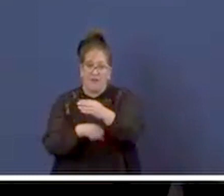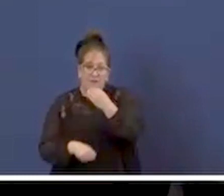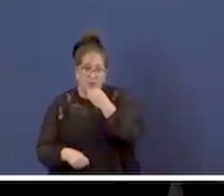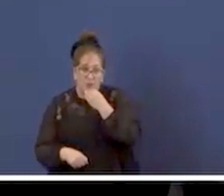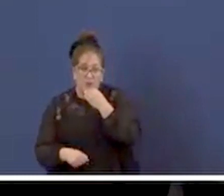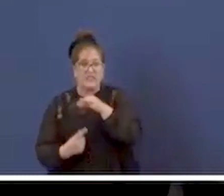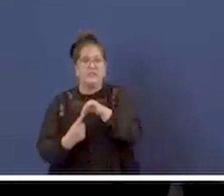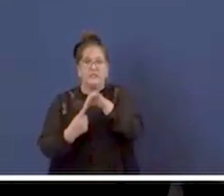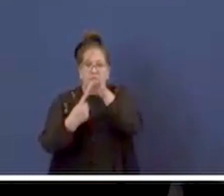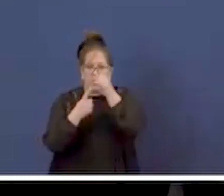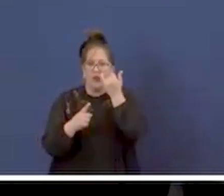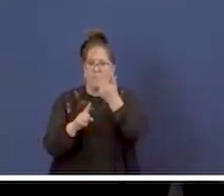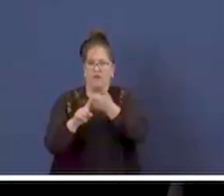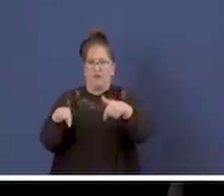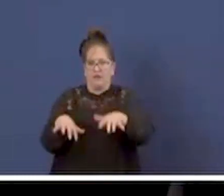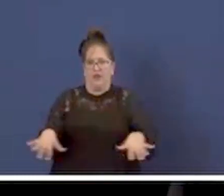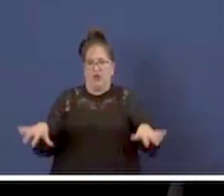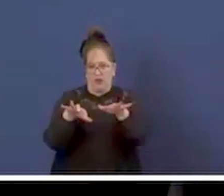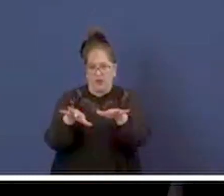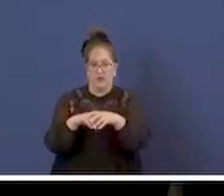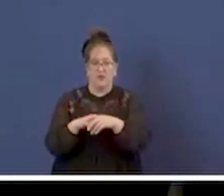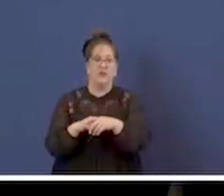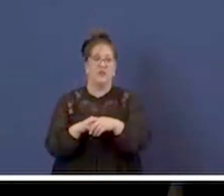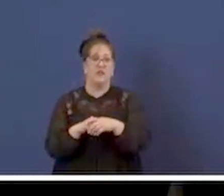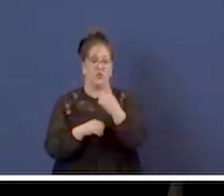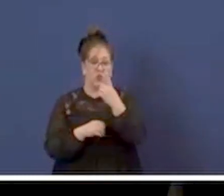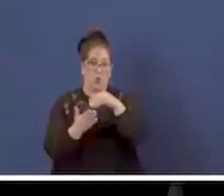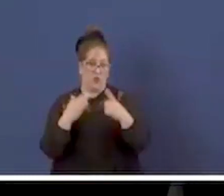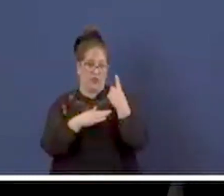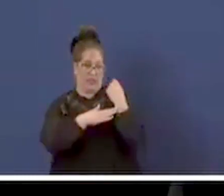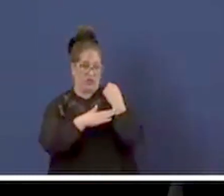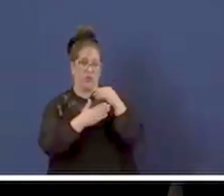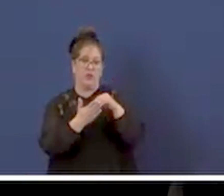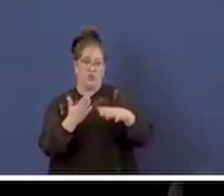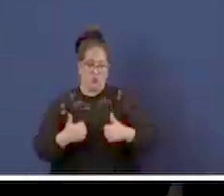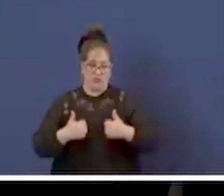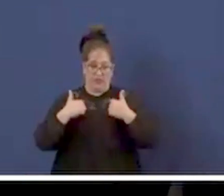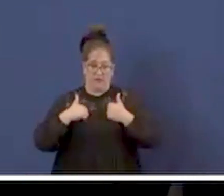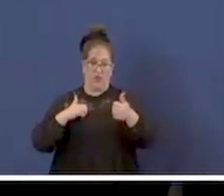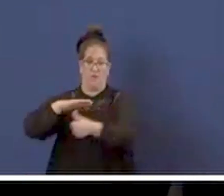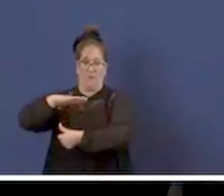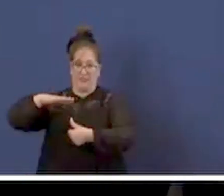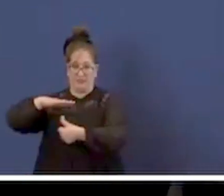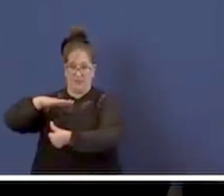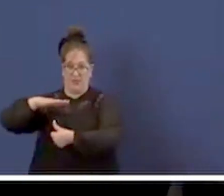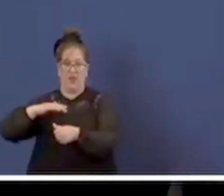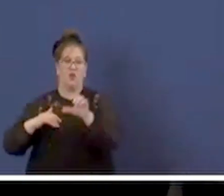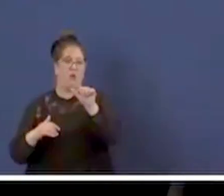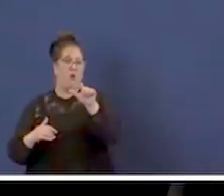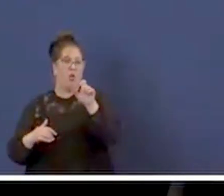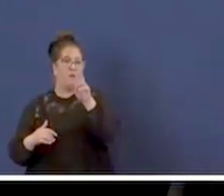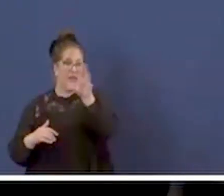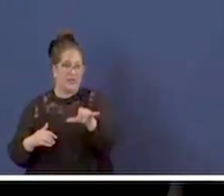if they're from this area. I had a student last year who was living in her mom's basement in Albany, no internet connection. And